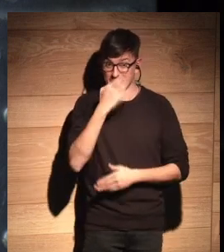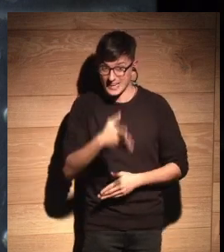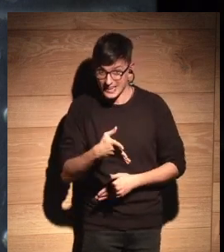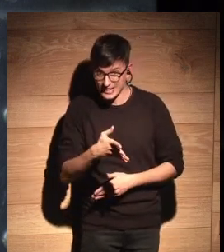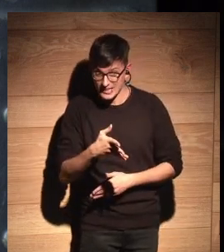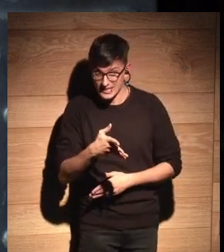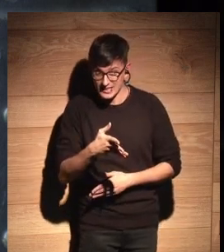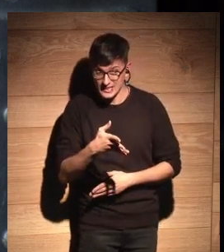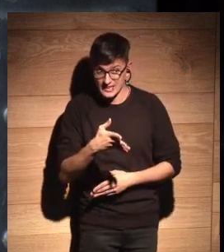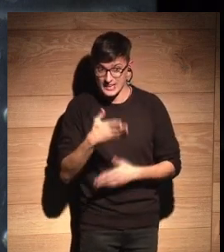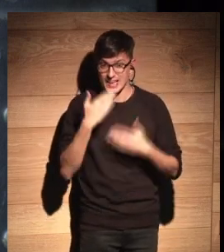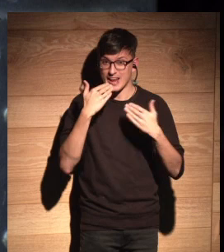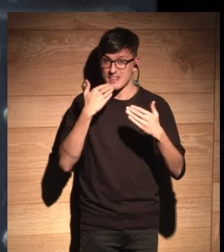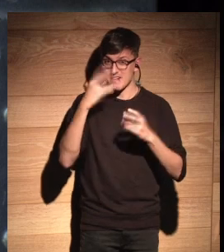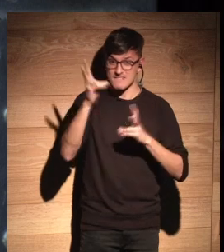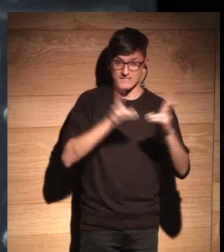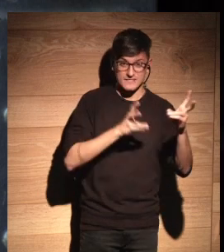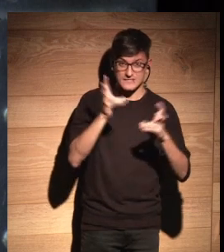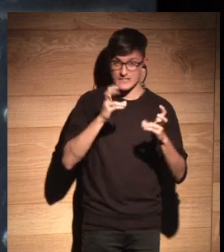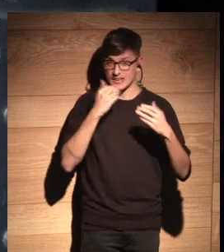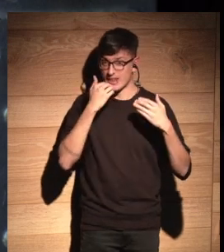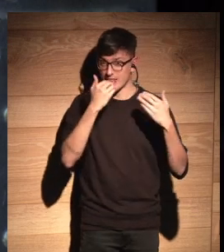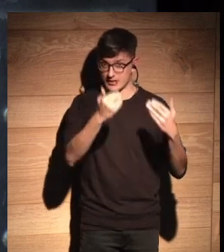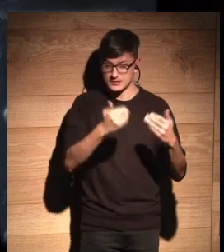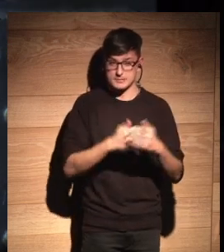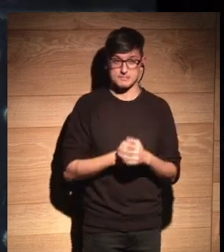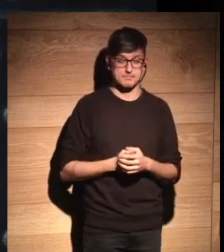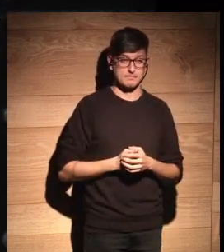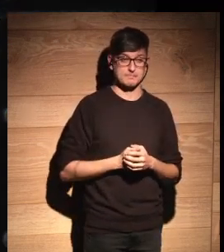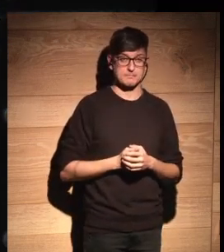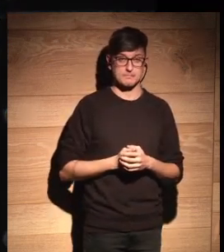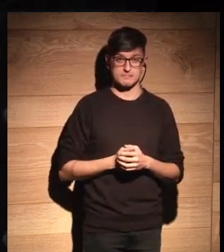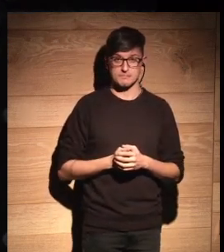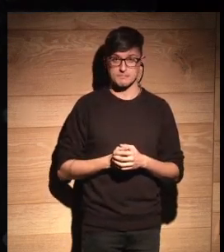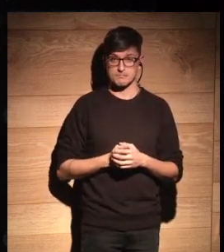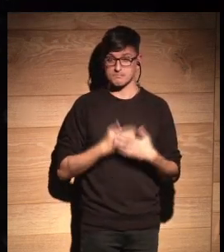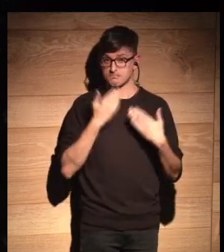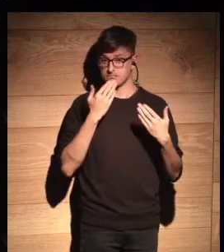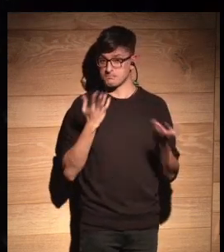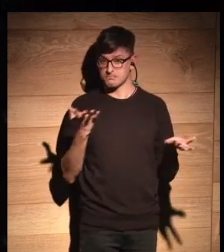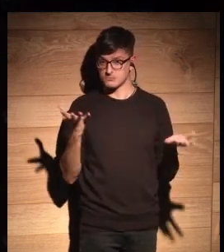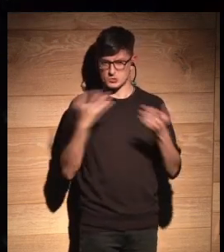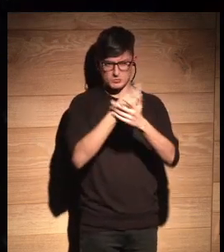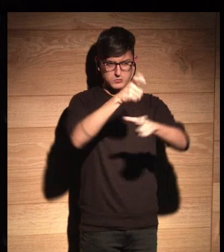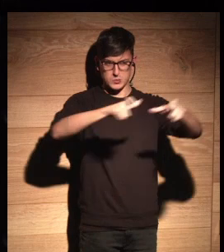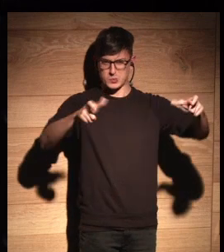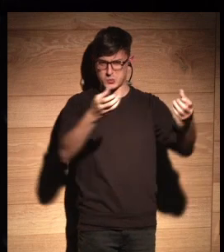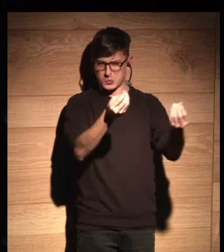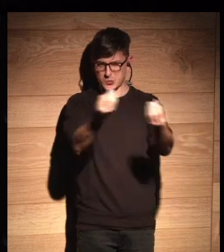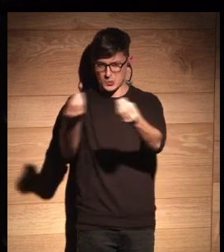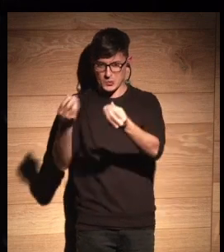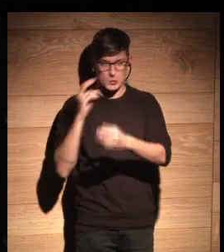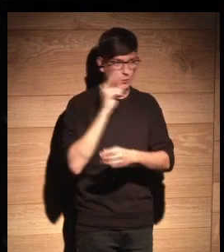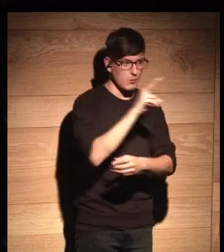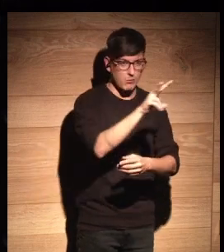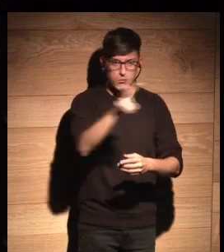Gracias for coming in such a crowd here. Sorry, I can't turn around all the time. So it's my